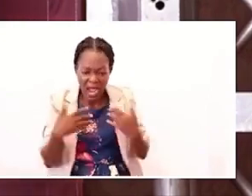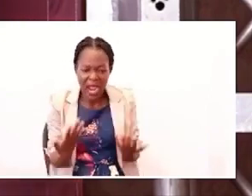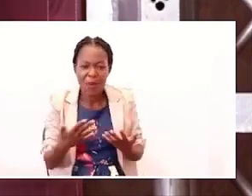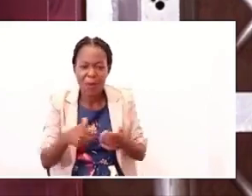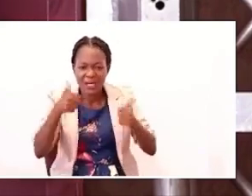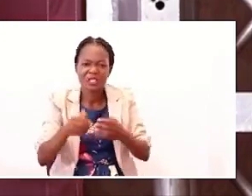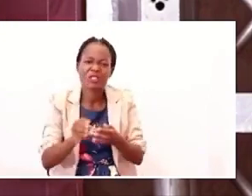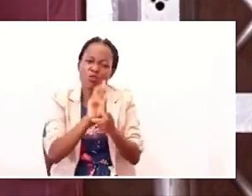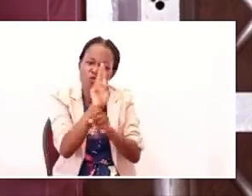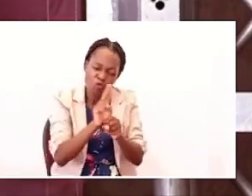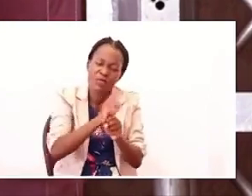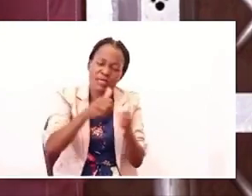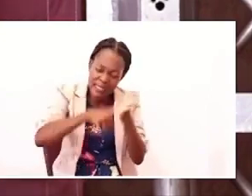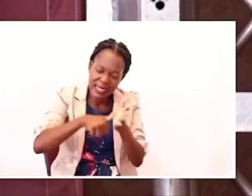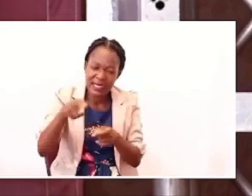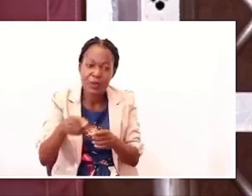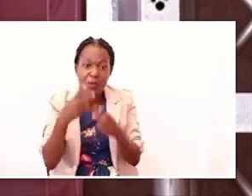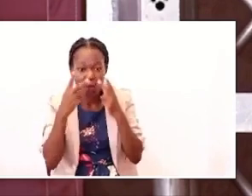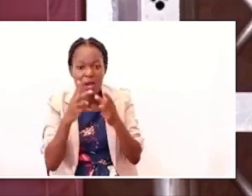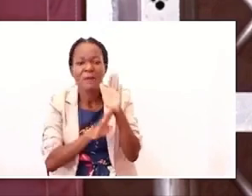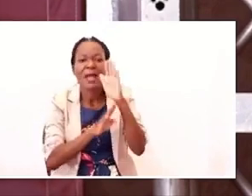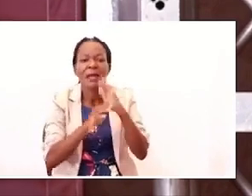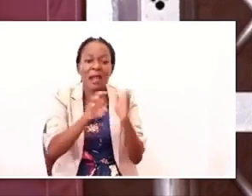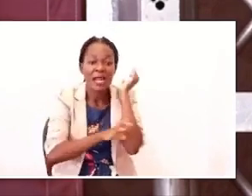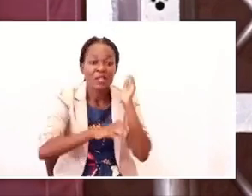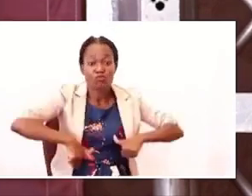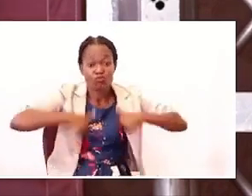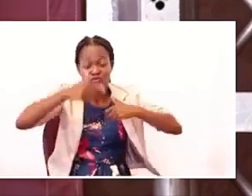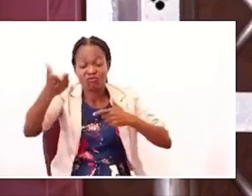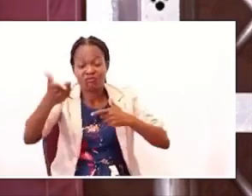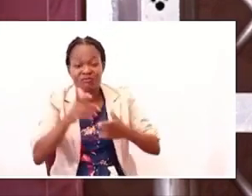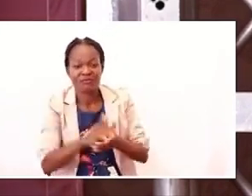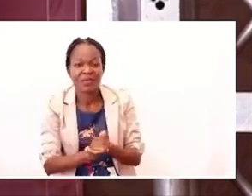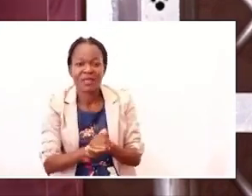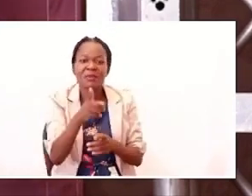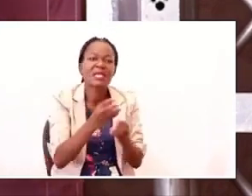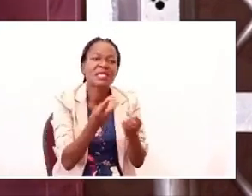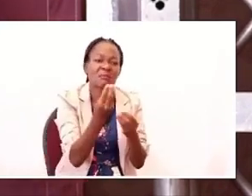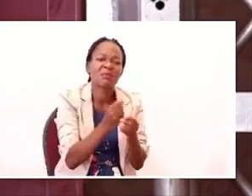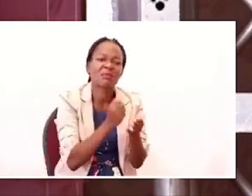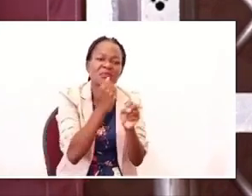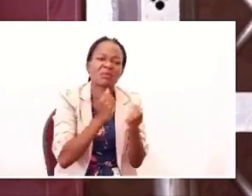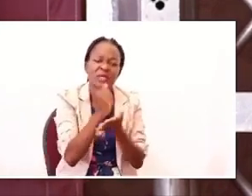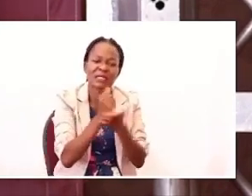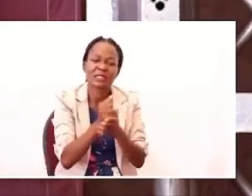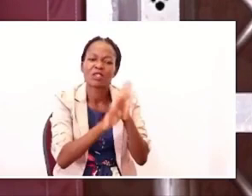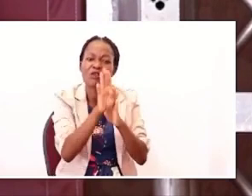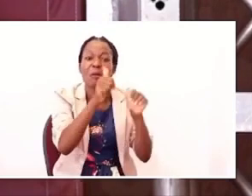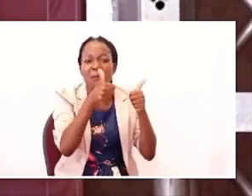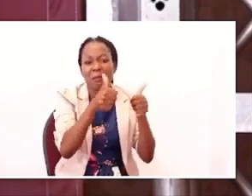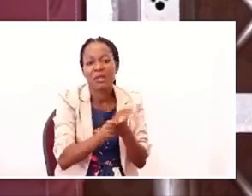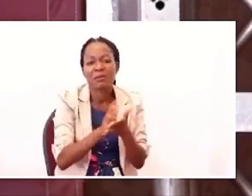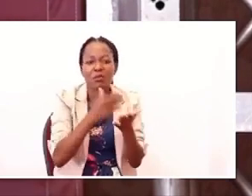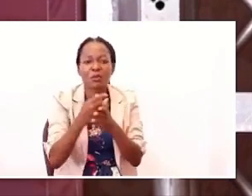is highlighted. In spite of the fact that debt exceeds the GDPs of developed countries in certain cases, it is